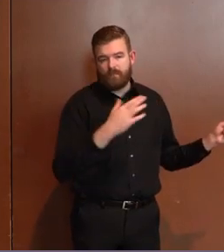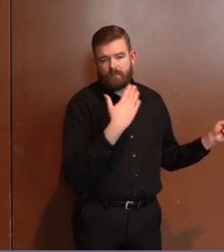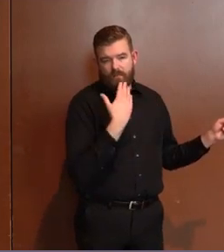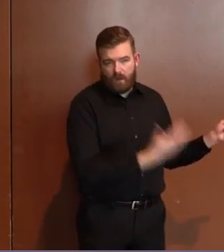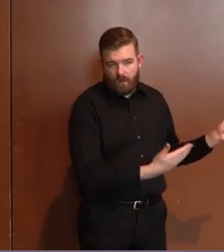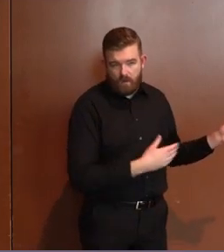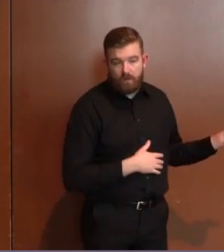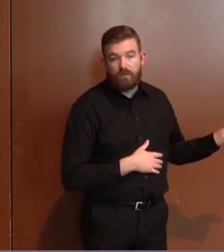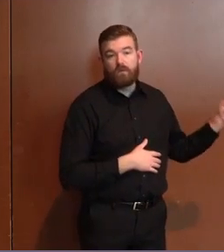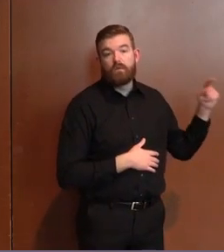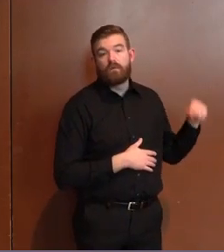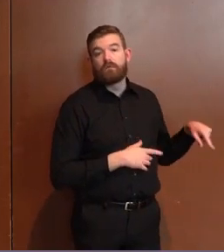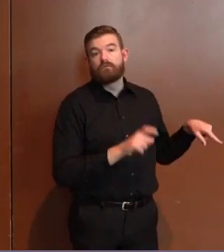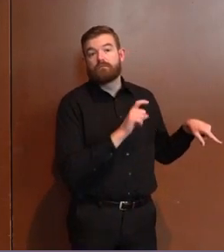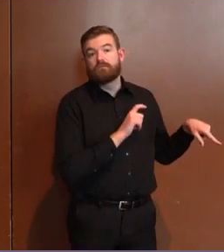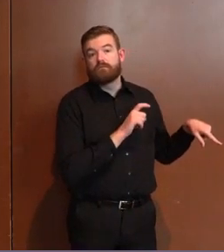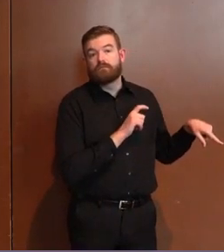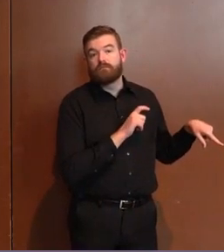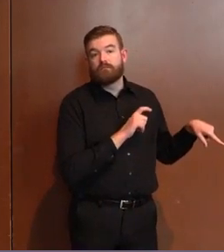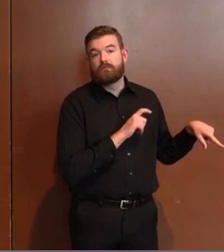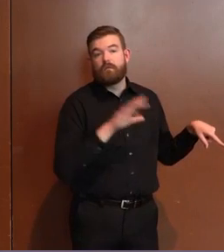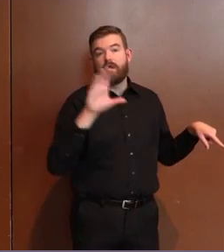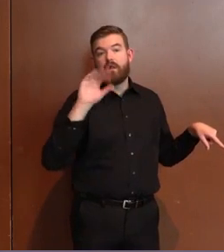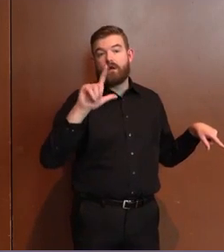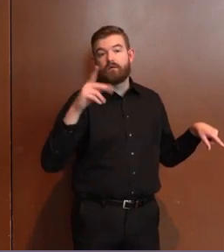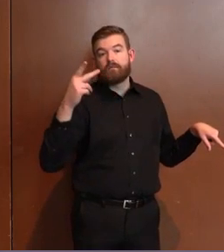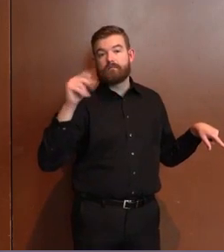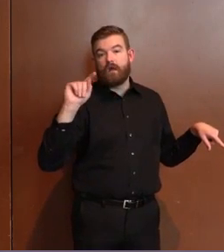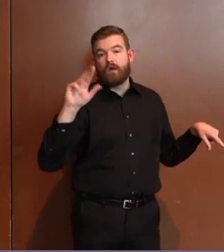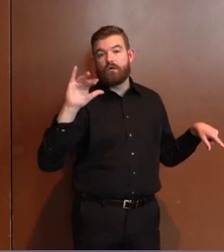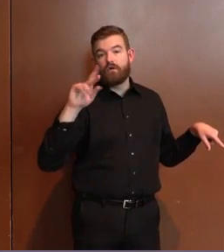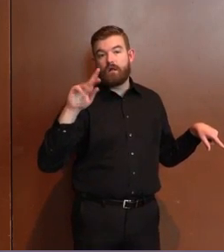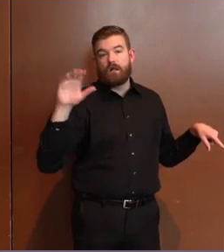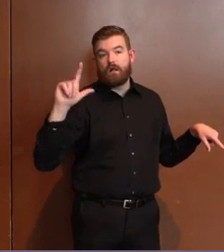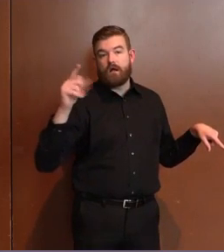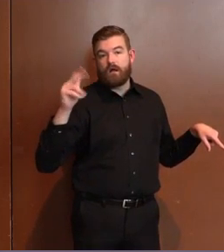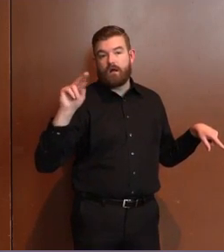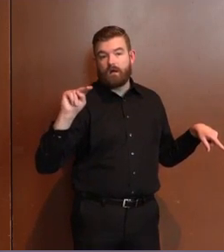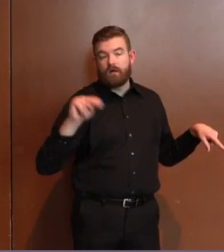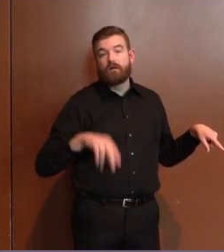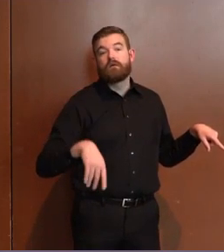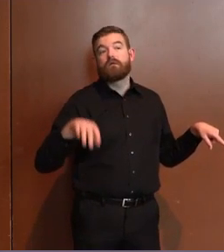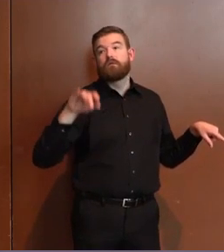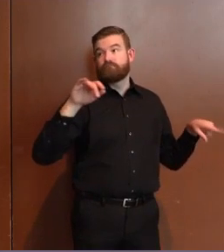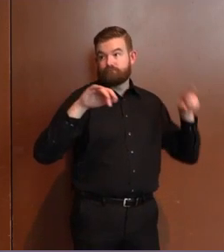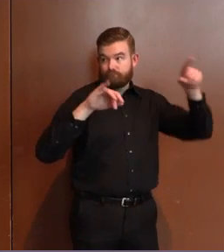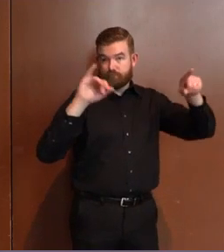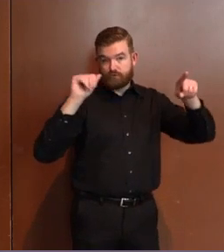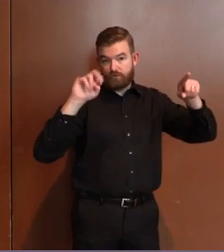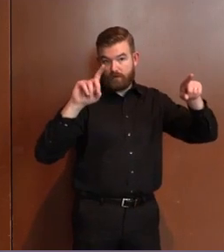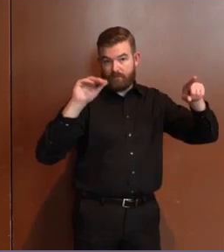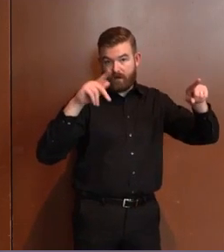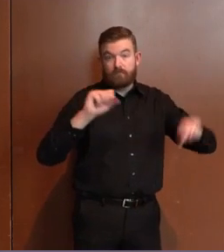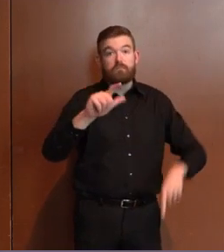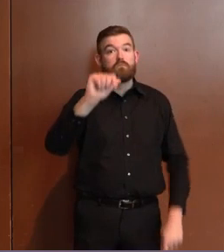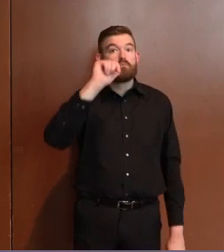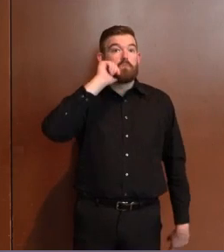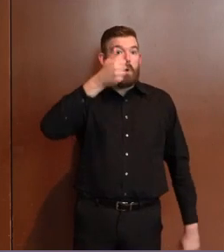Colonel, Superintendent, and Colonel Pat Callahan to you and your teams, Jared Maples. A couple of, again, reminders. Tomorrow will be on